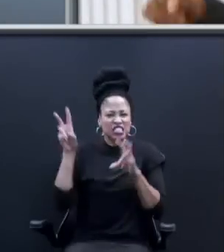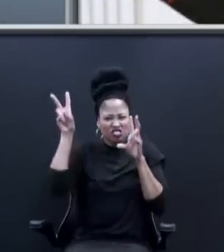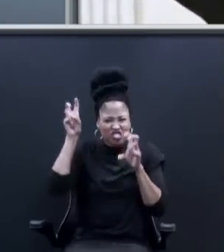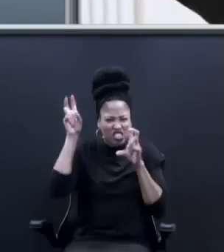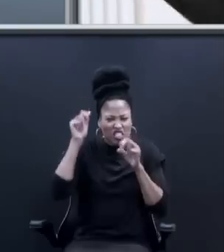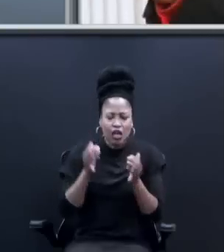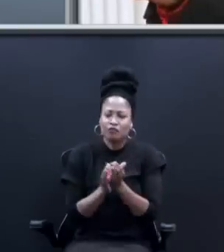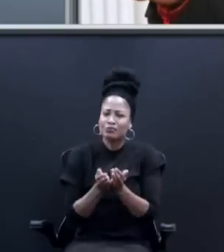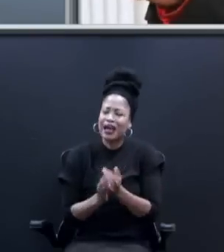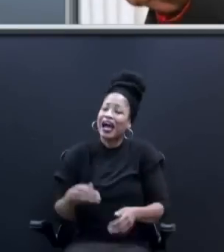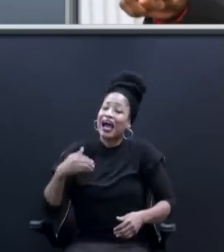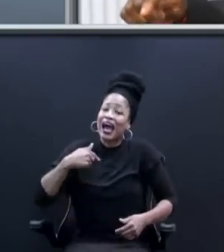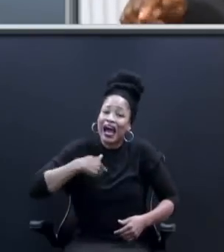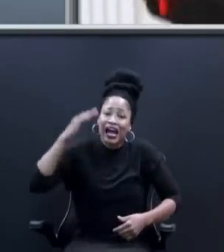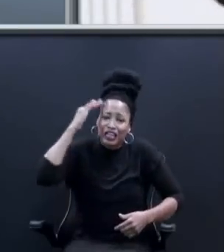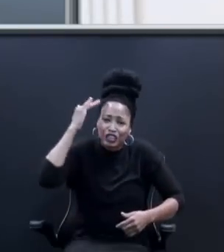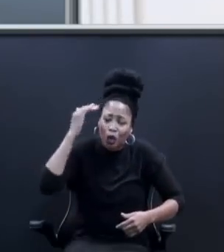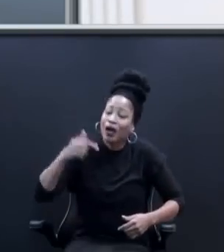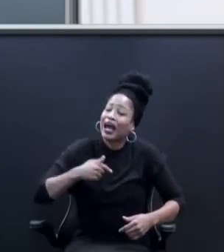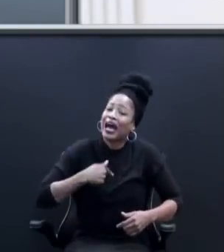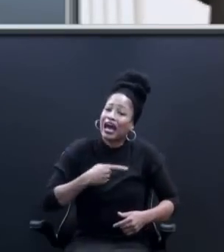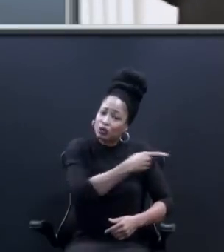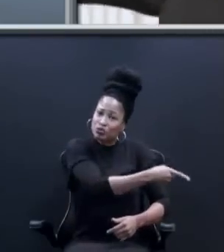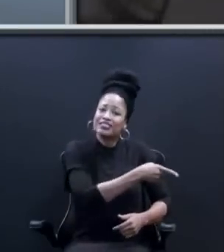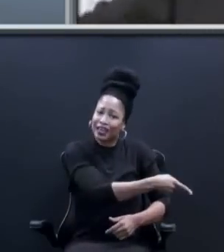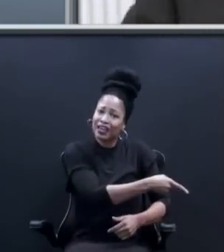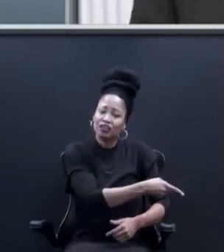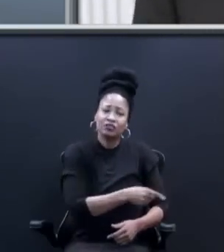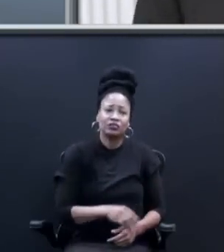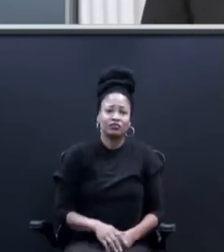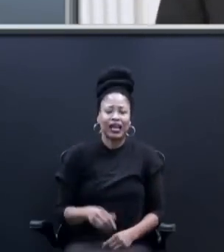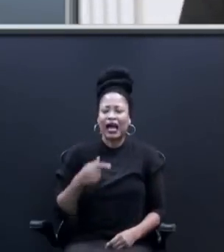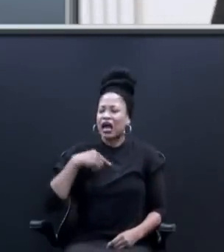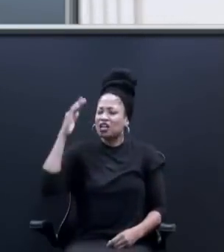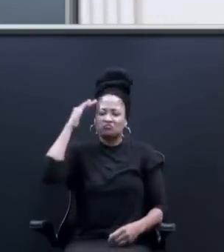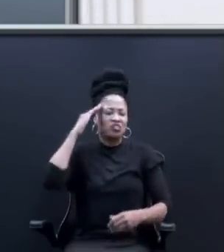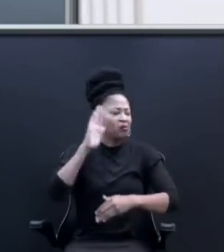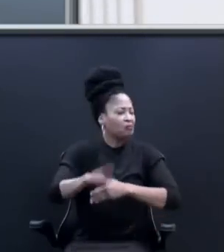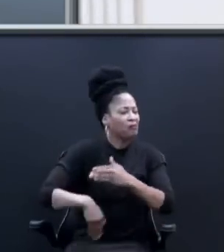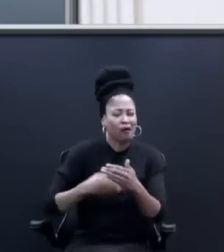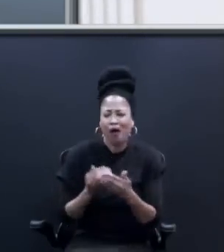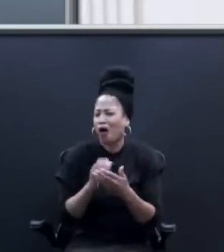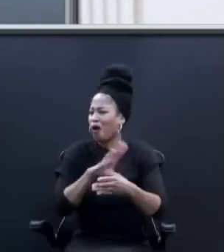20 days, I'll be 81 years old, and I know all the stories.